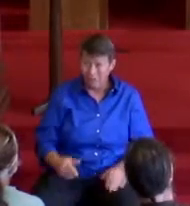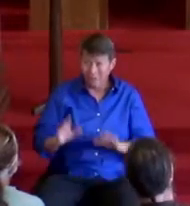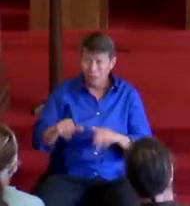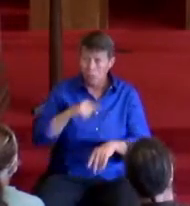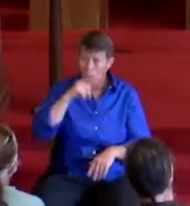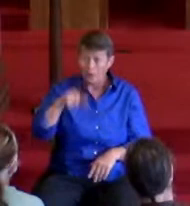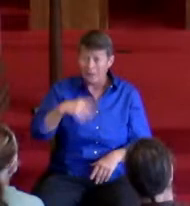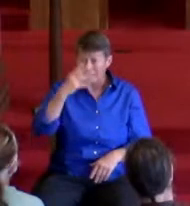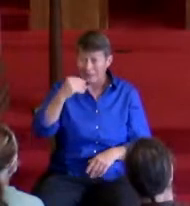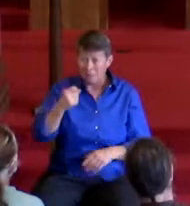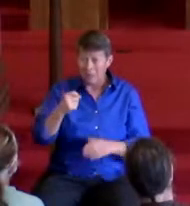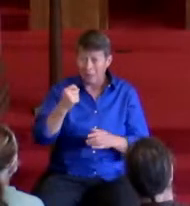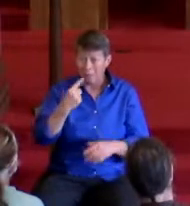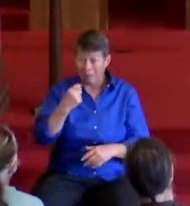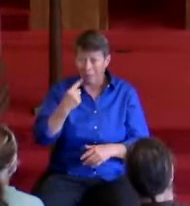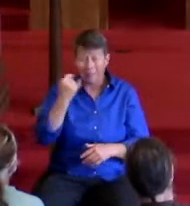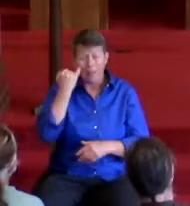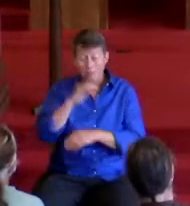the night to 1 Chronicles.